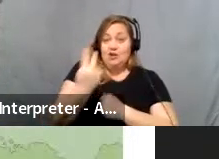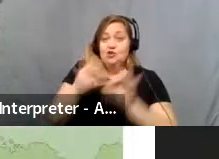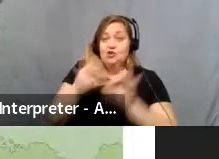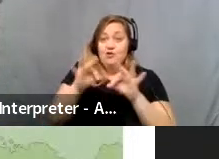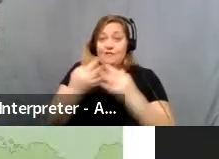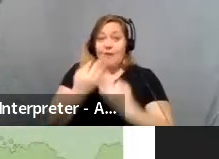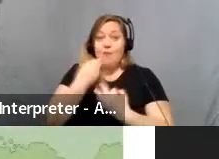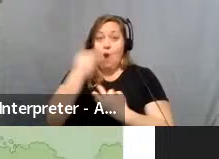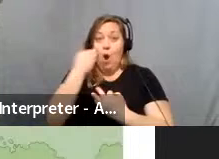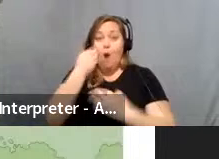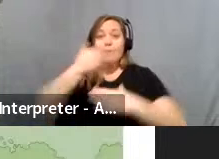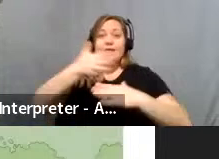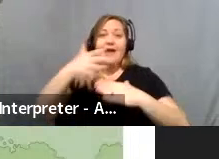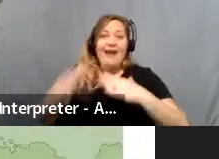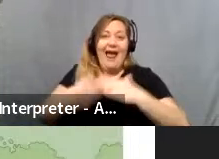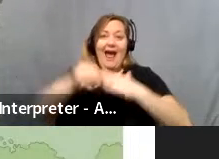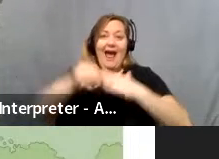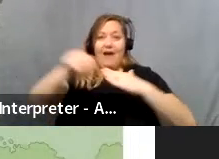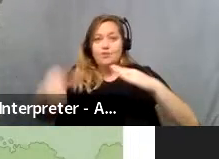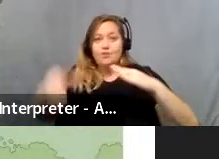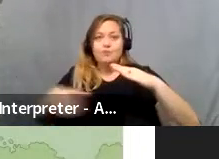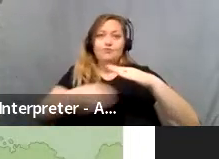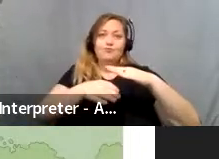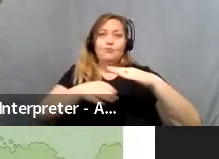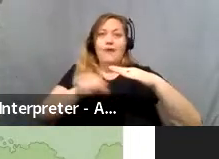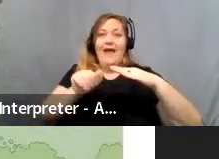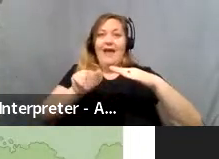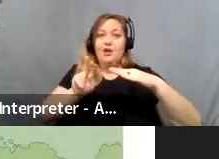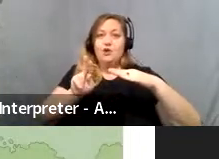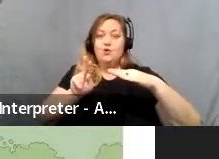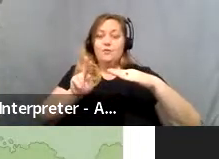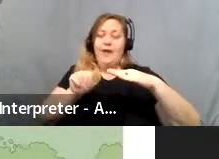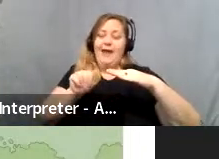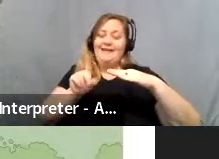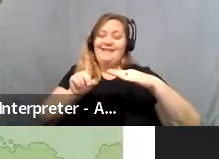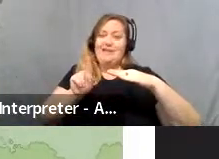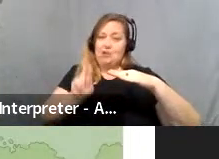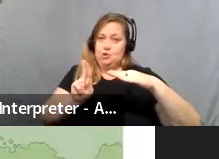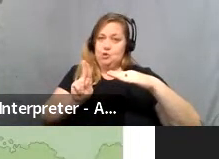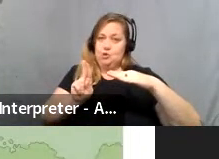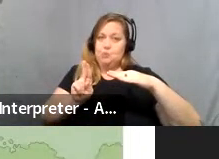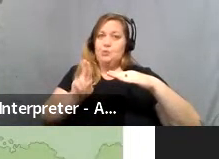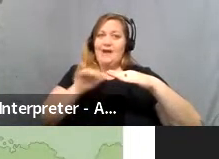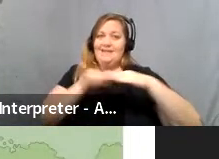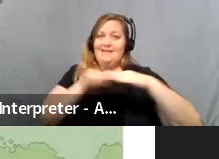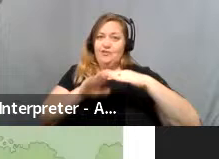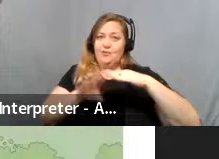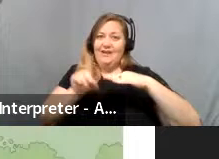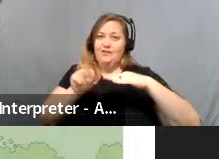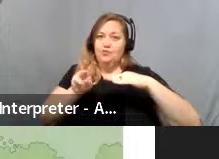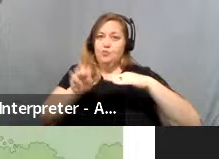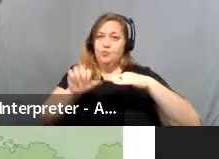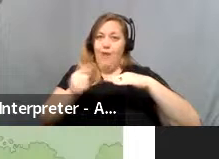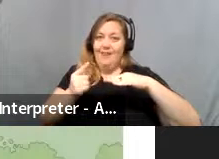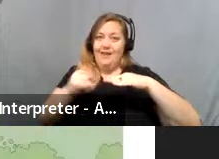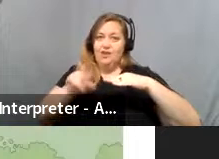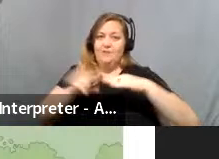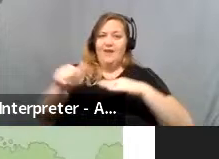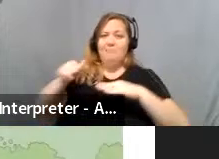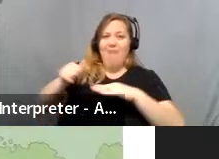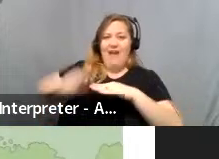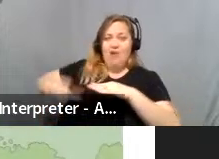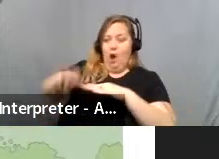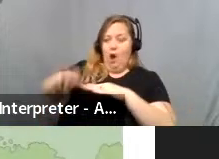allowed to add a small accessory dwelling unit or an ADU. There are a range of types of ADUs, including backyard cottages,